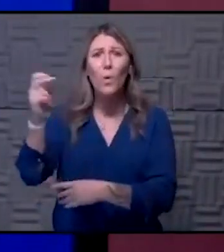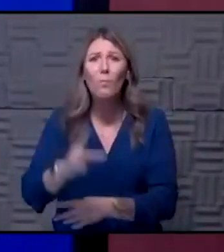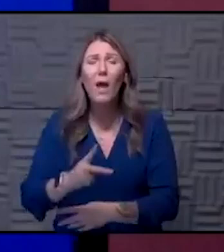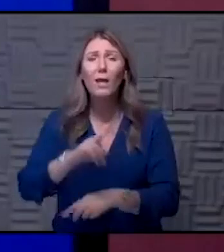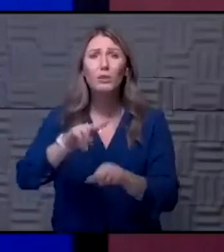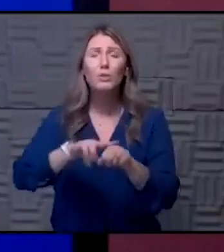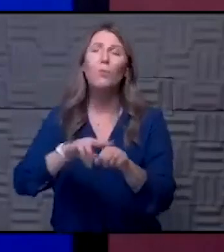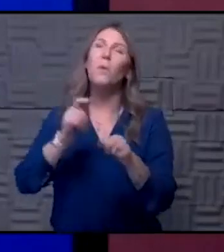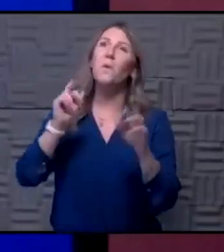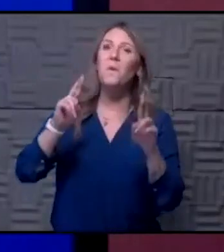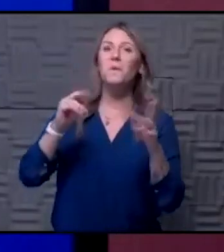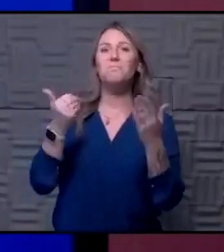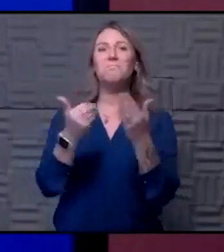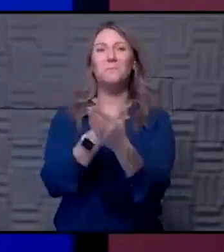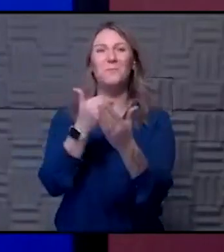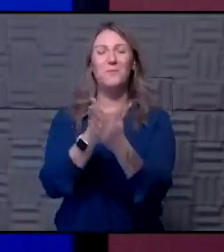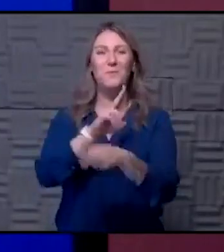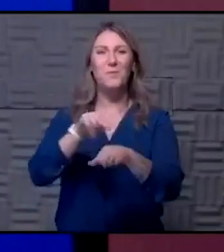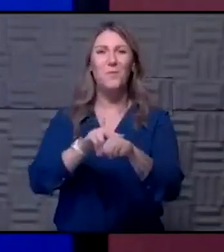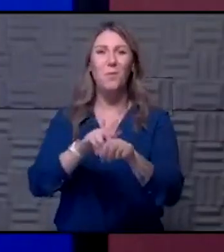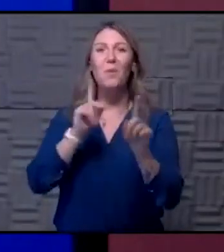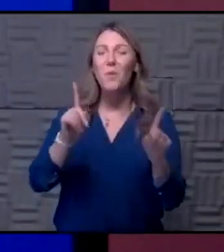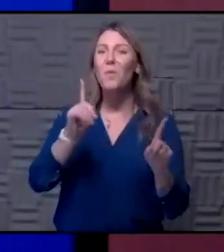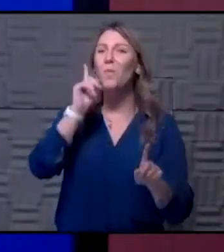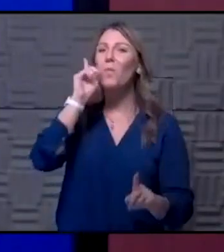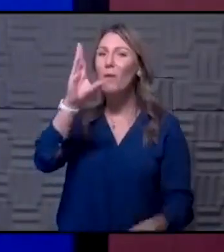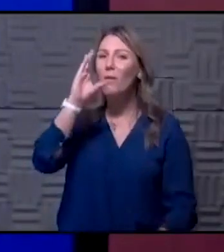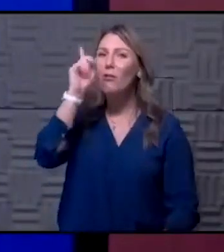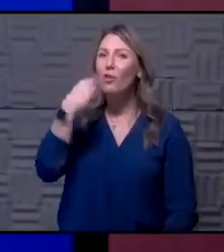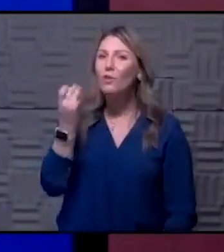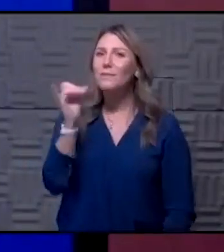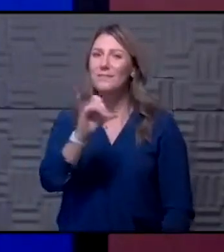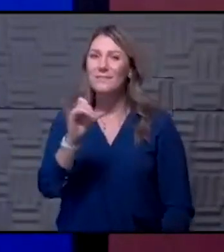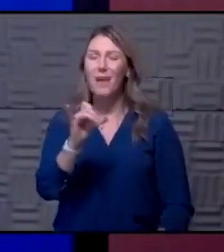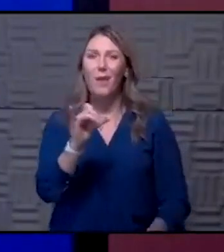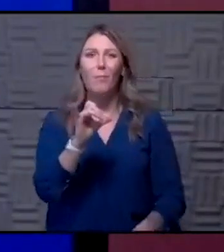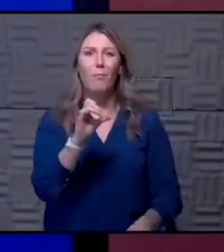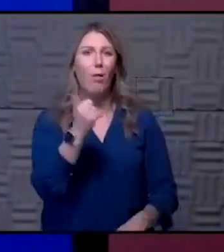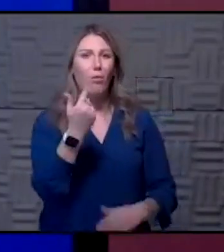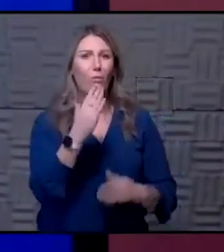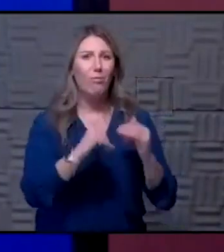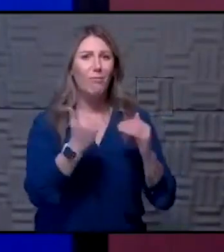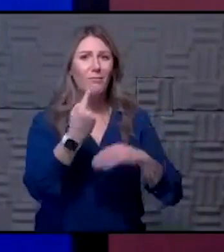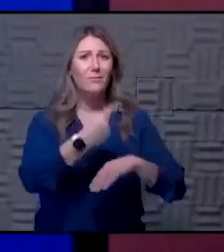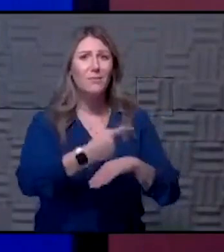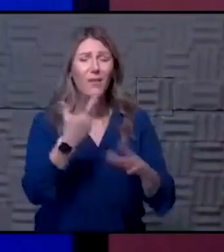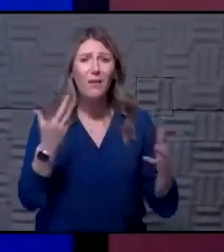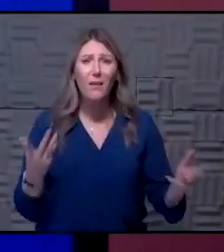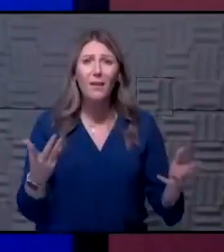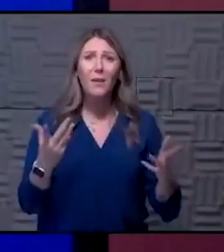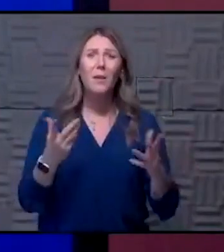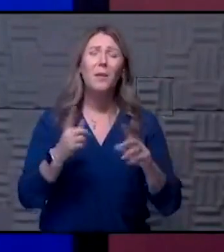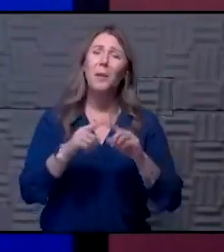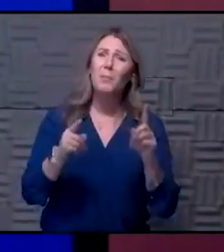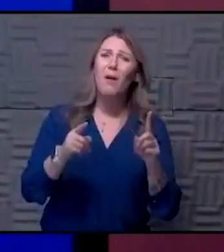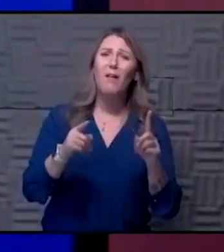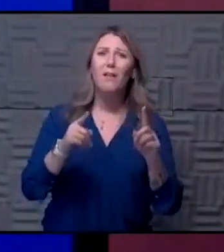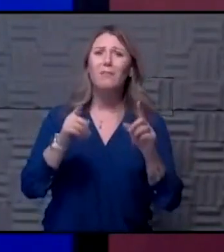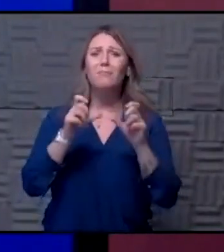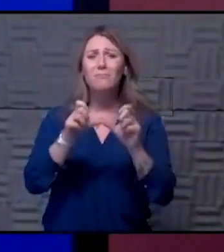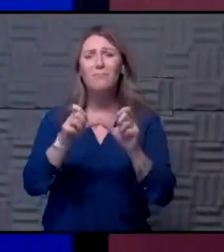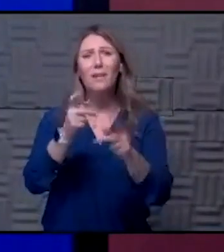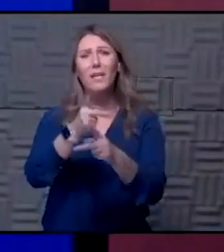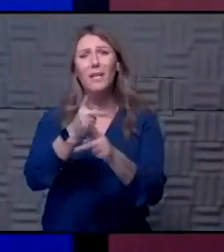new normal, and it'll look a whole lot like our old normal than it does today. But as we do that, let's keep each other safe as opposed to trying